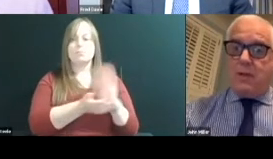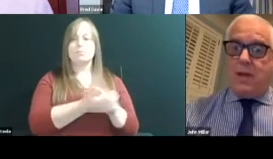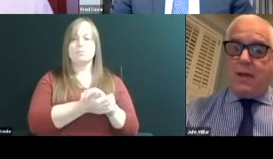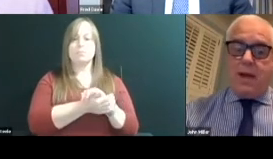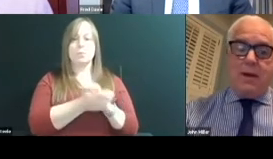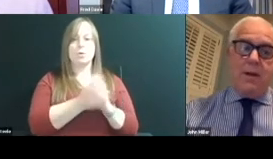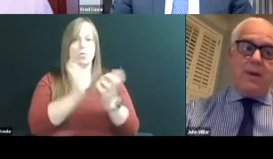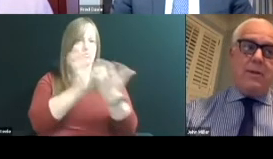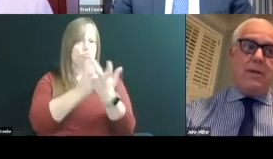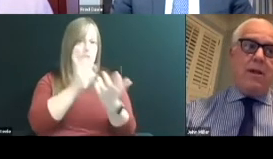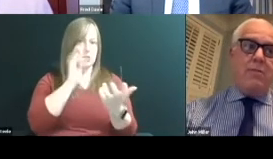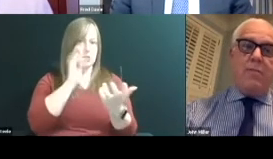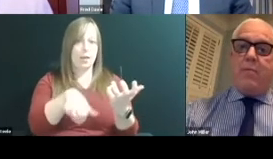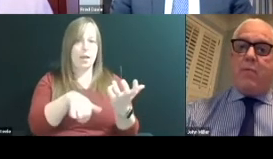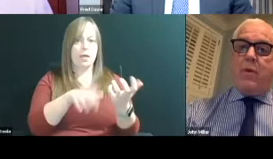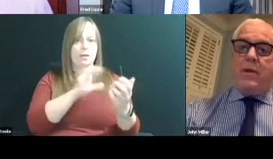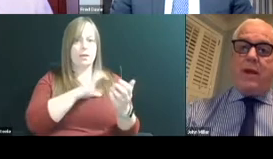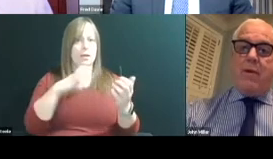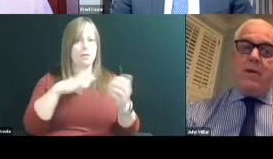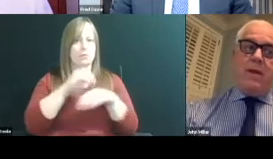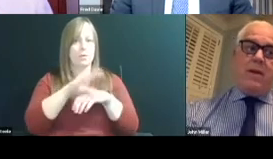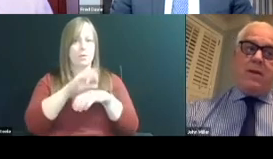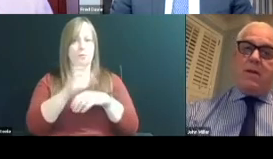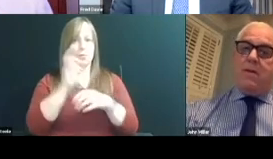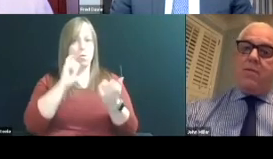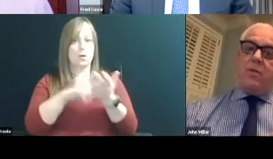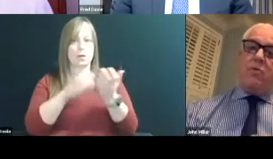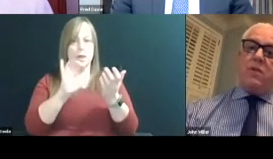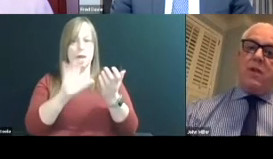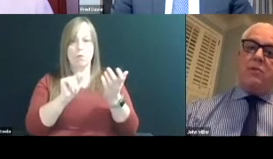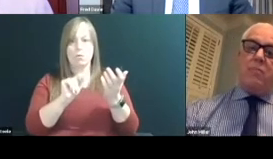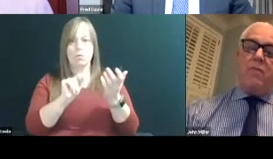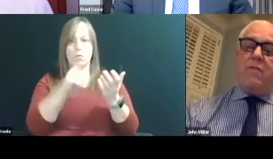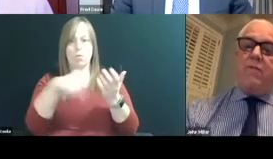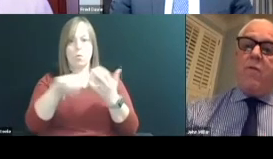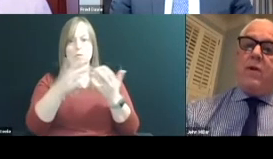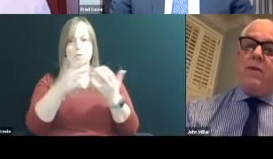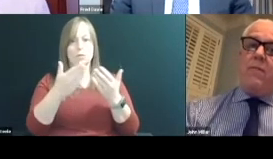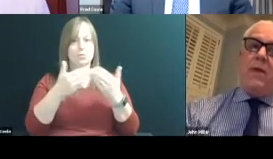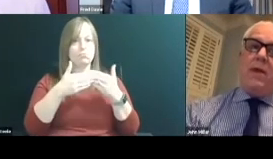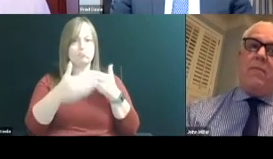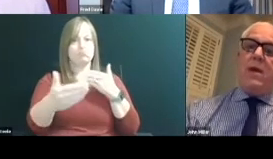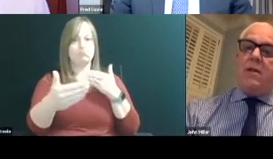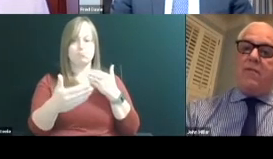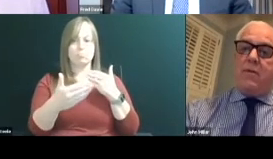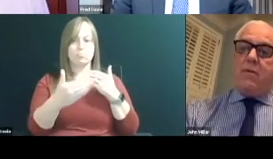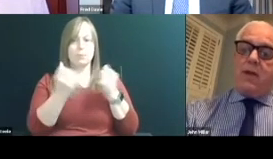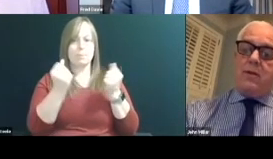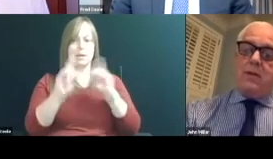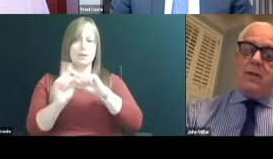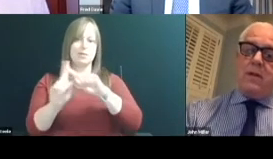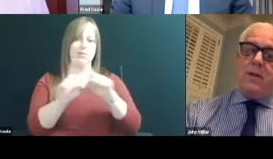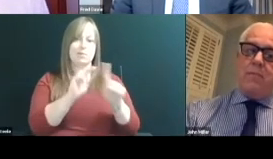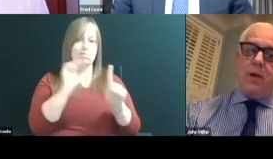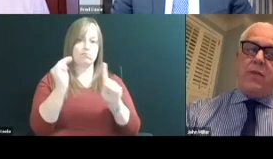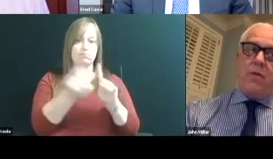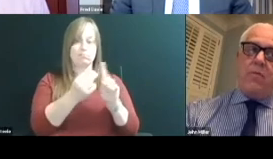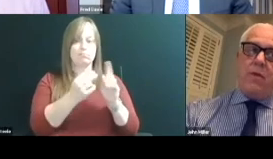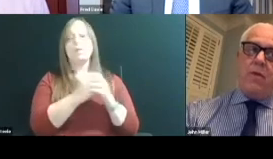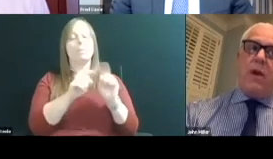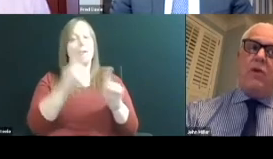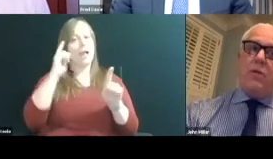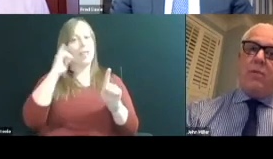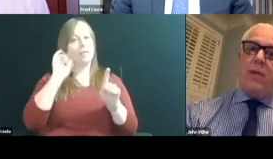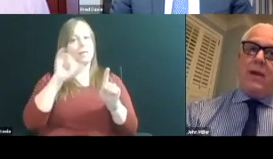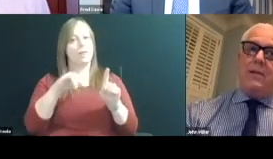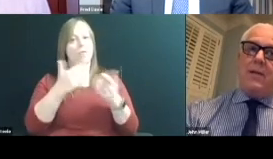will adjust to that. As the council member pointed out, those things are moving forward in many different directions. But I think